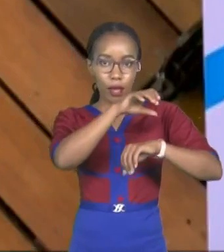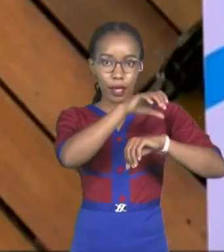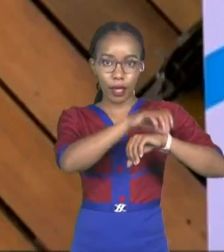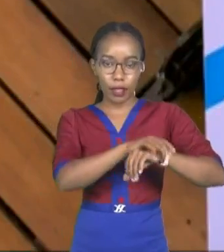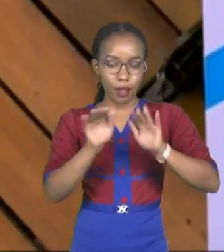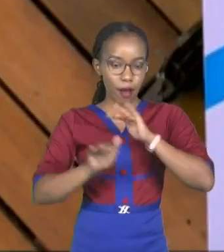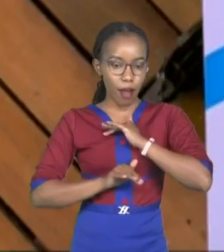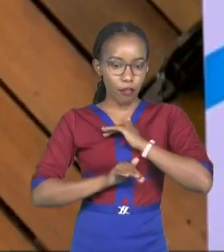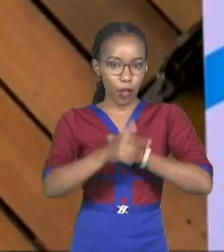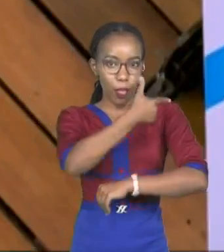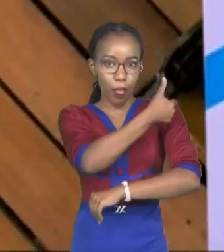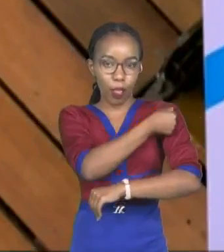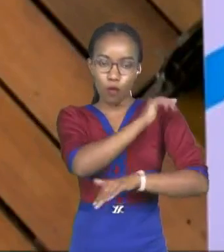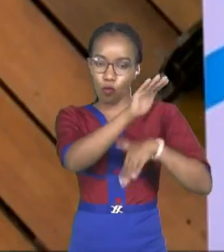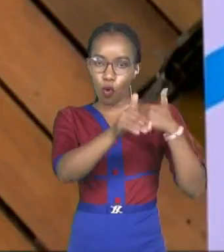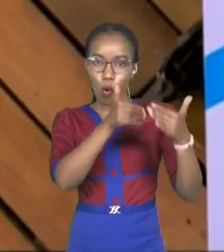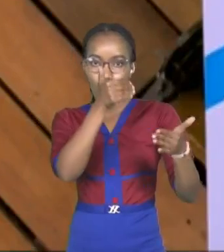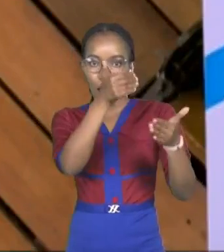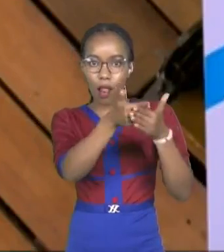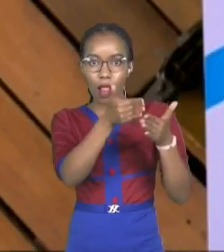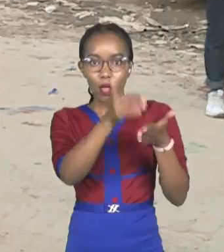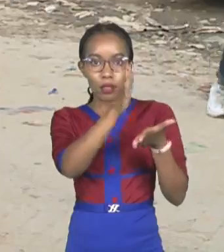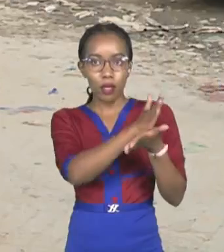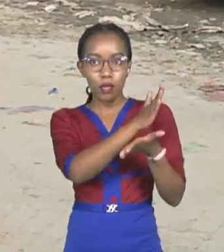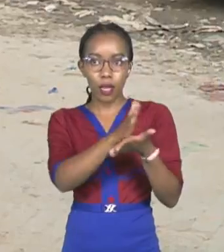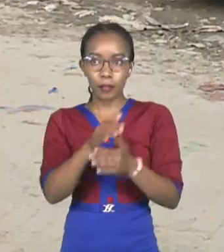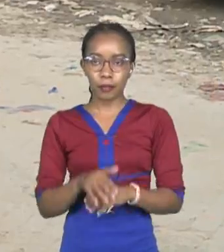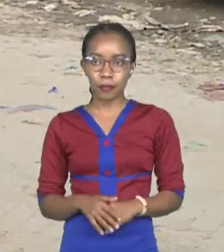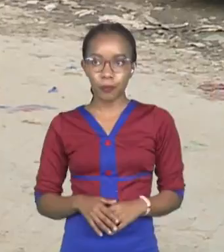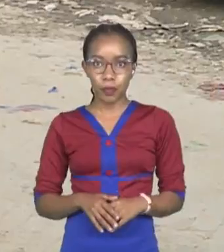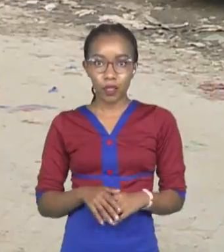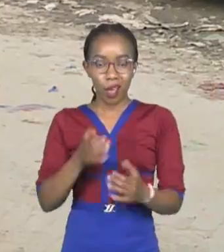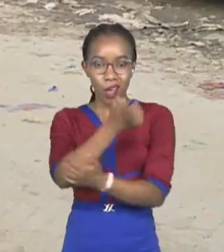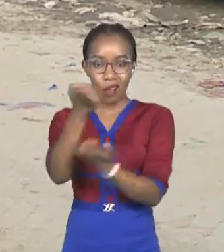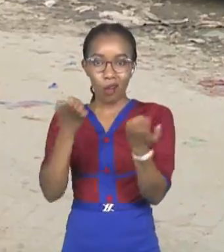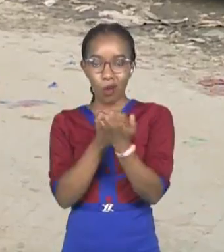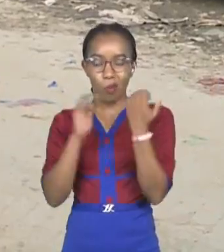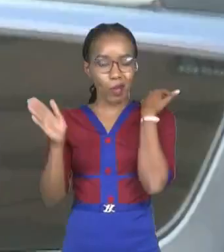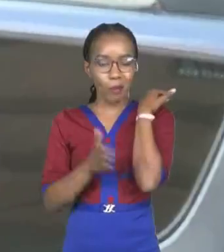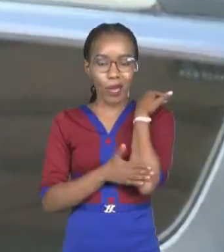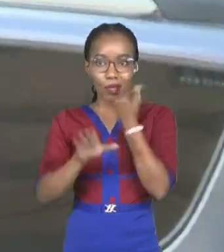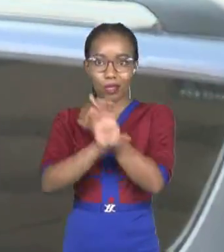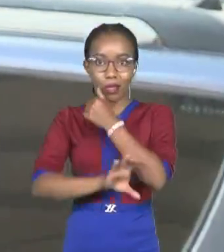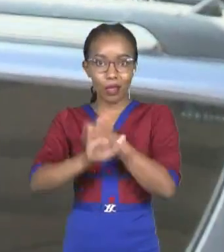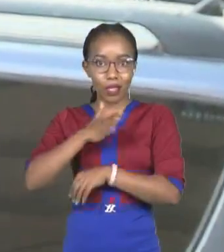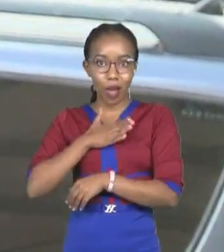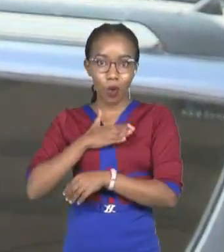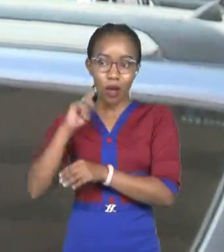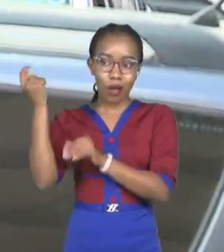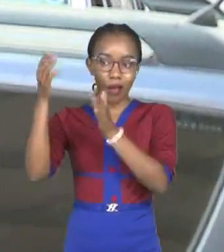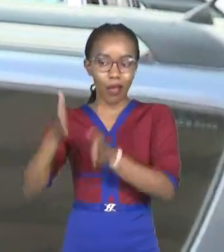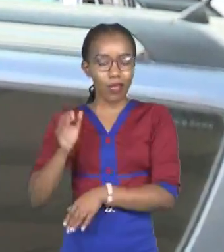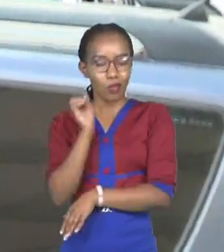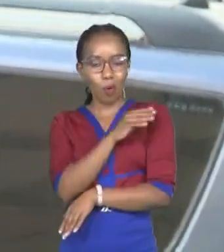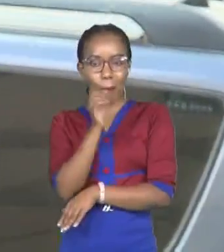enough vaccine for the entire sector. With the harsh economic conditions in the country, Kenyans are complaining